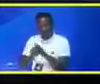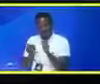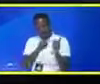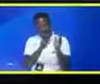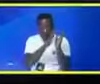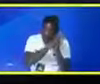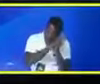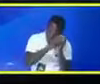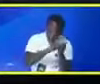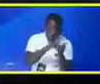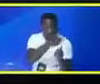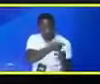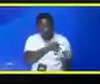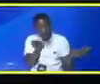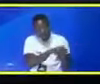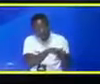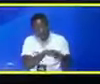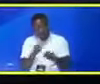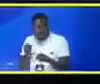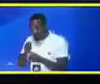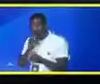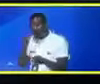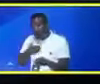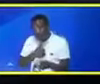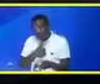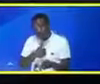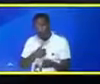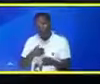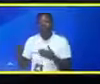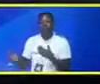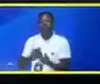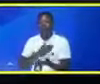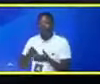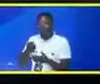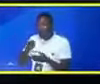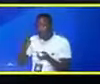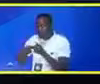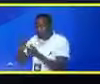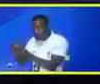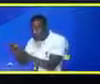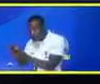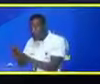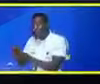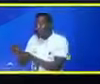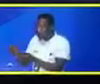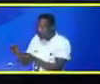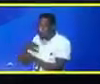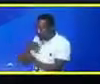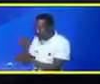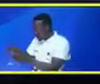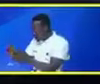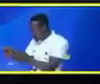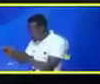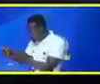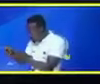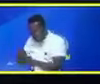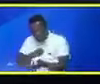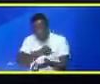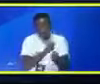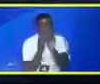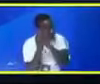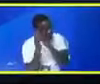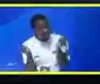and it is locked and you do not have the key, even if you have the key to the kitchen, it does not automatically open up the